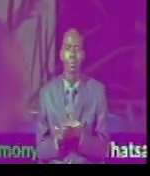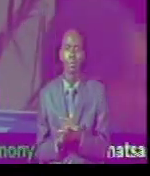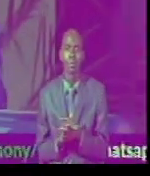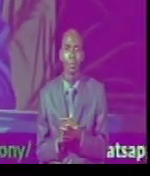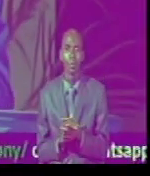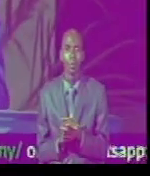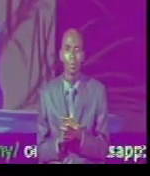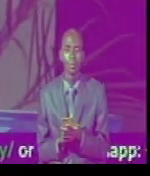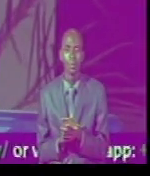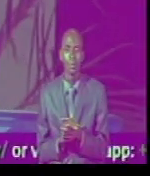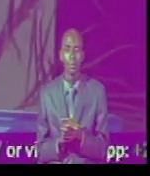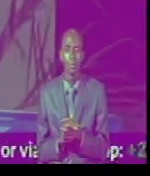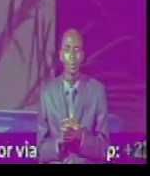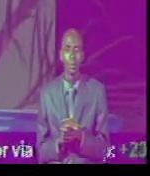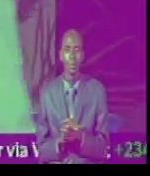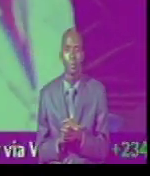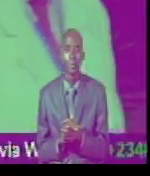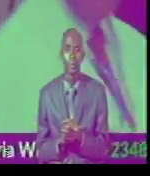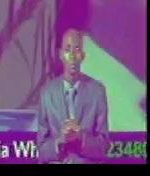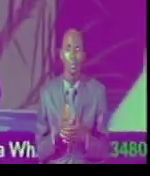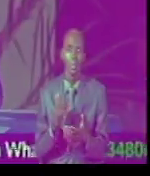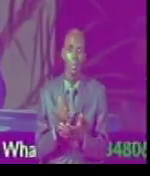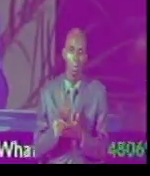Breaking news. Amen.